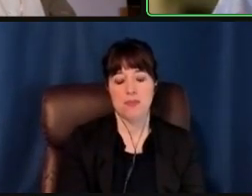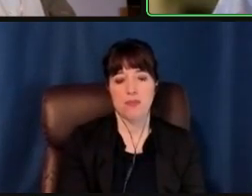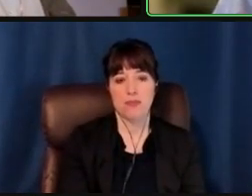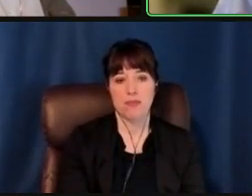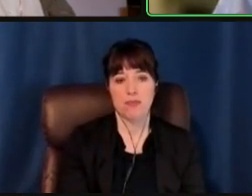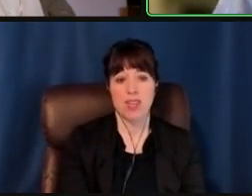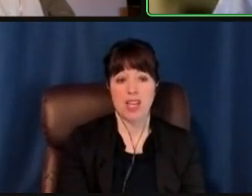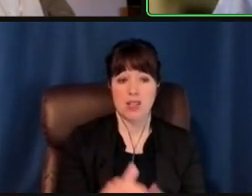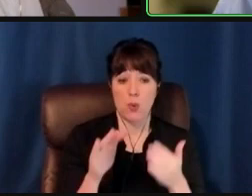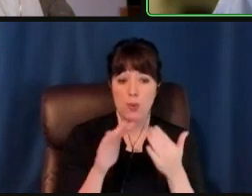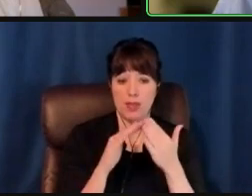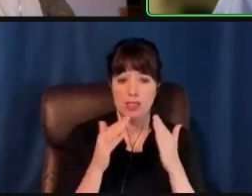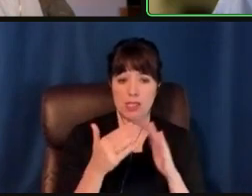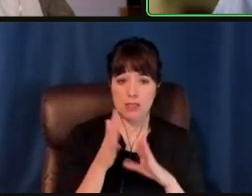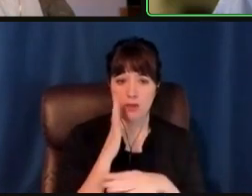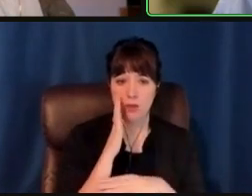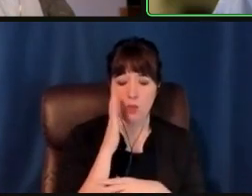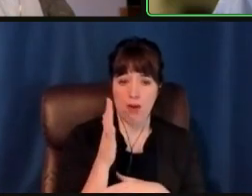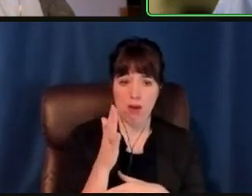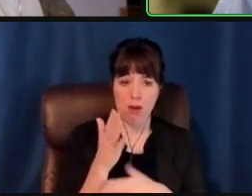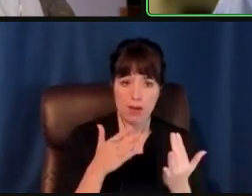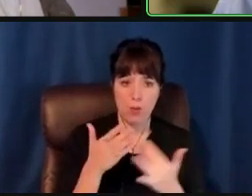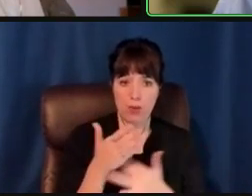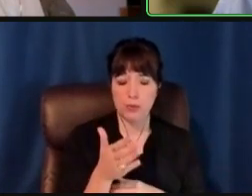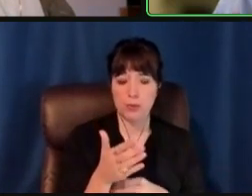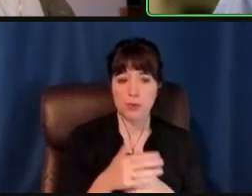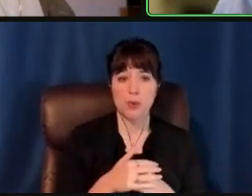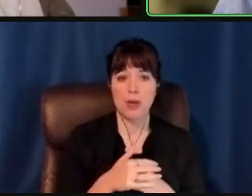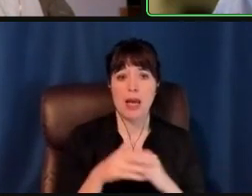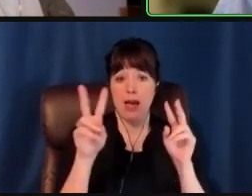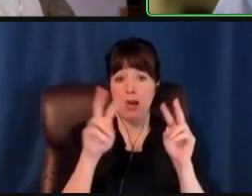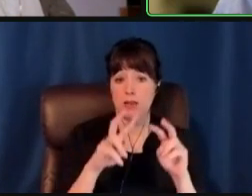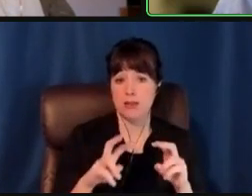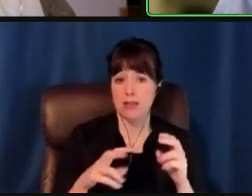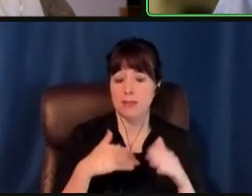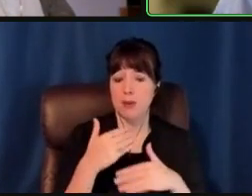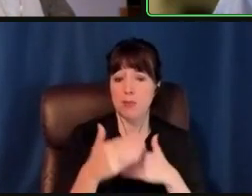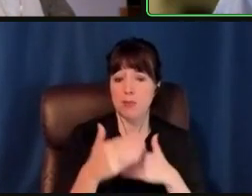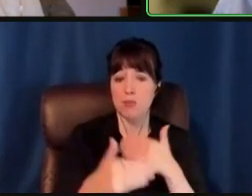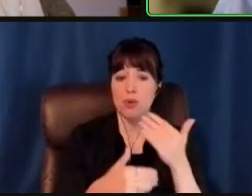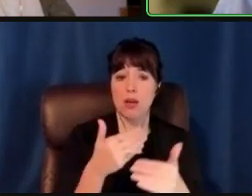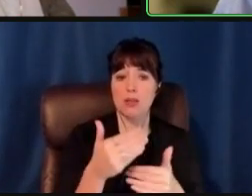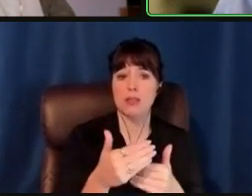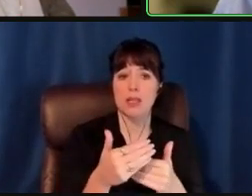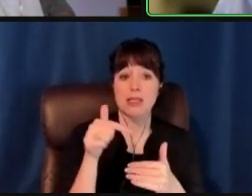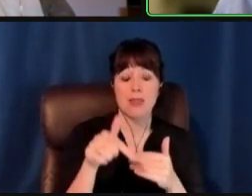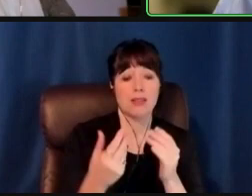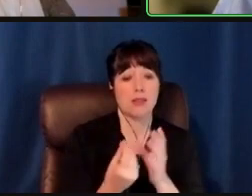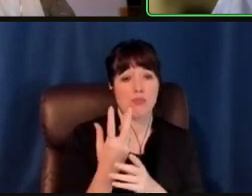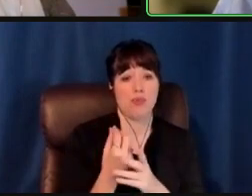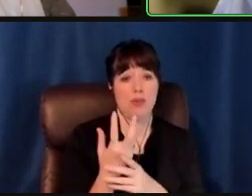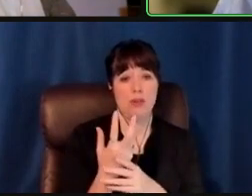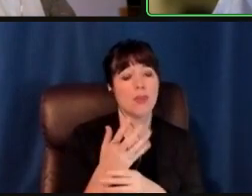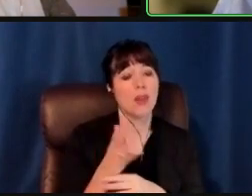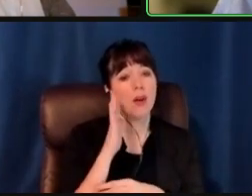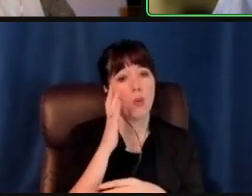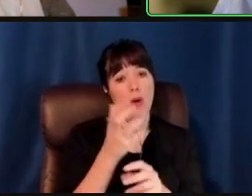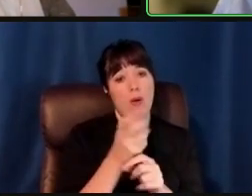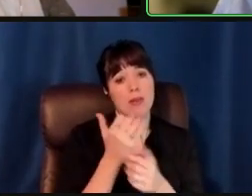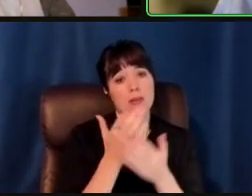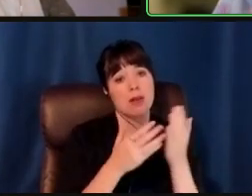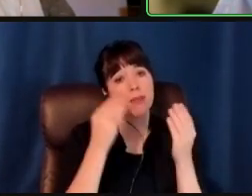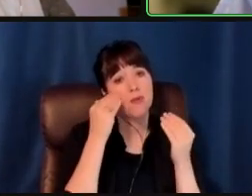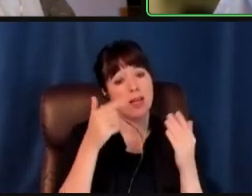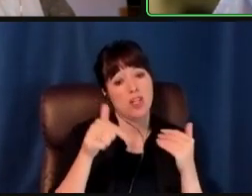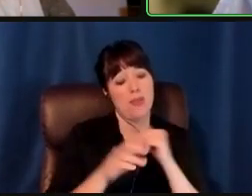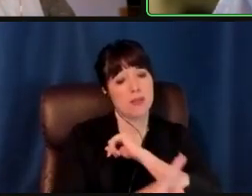So the city will be going through a assessment process coming this spring. We'll be getting some information this